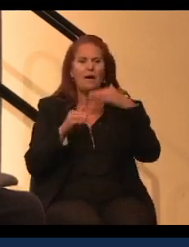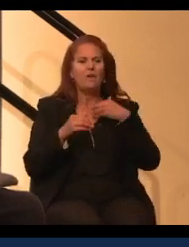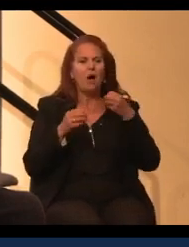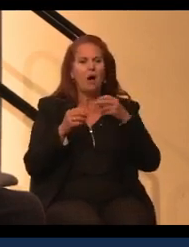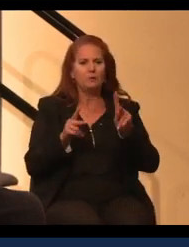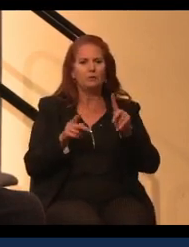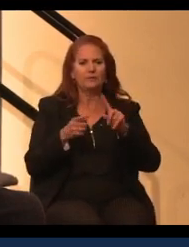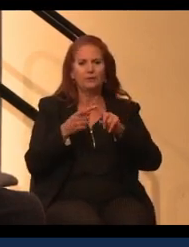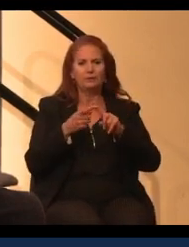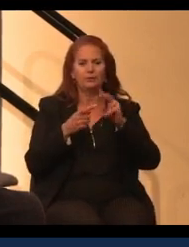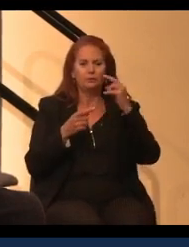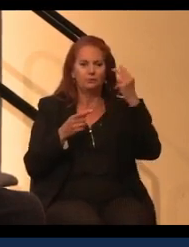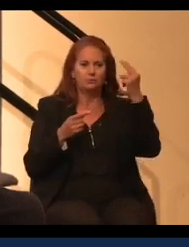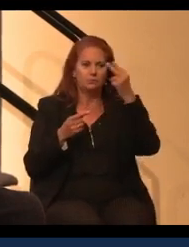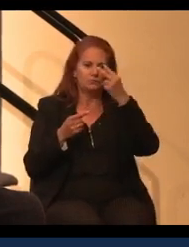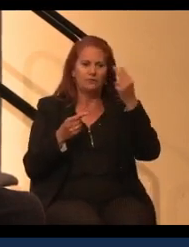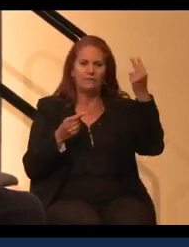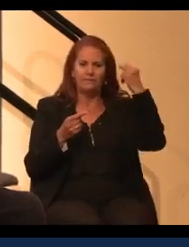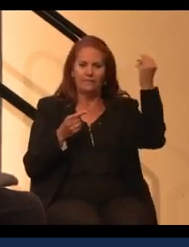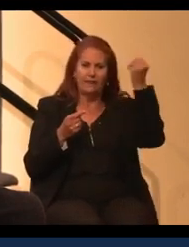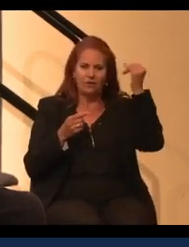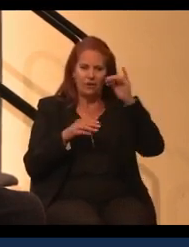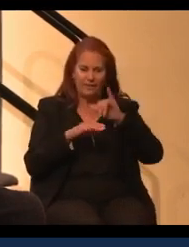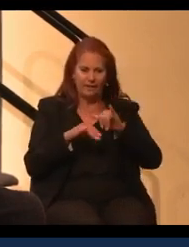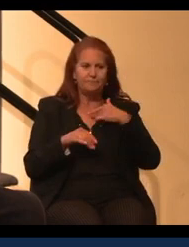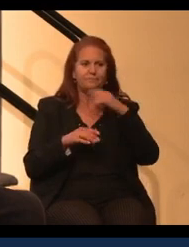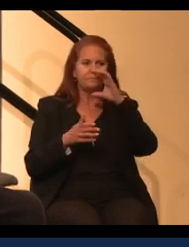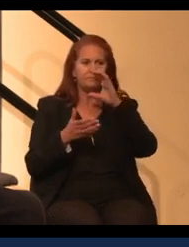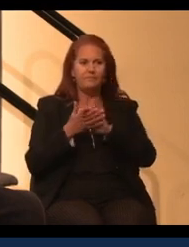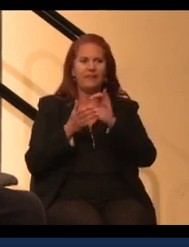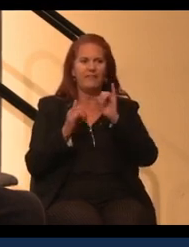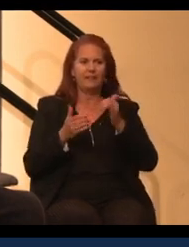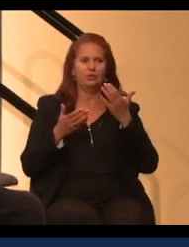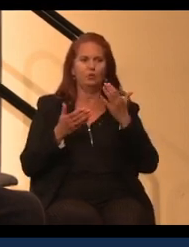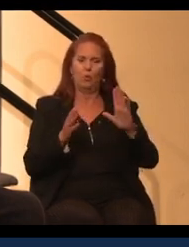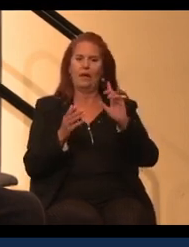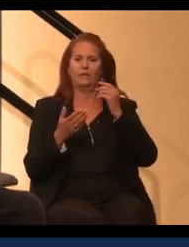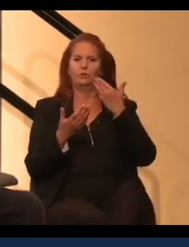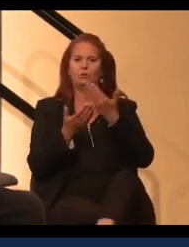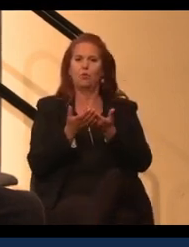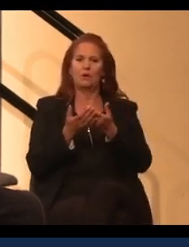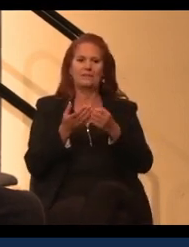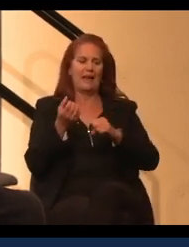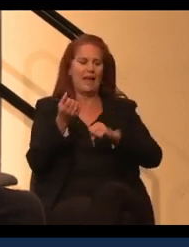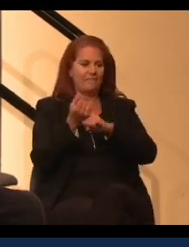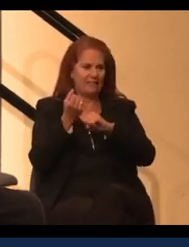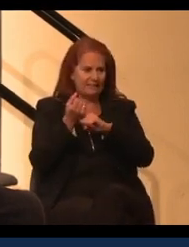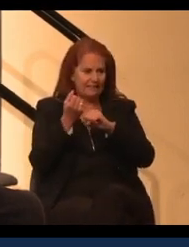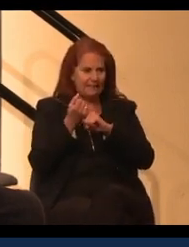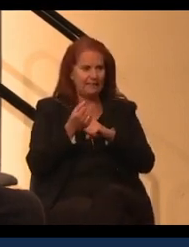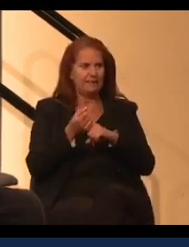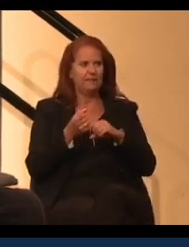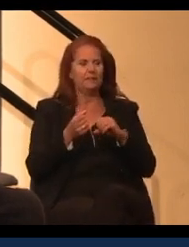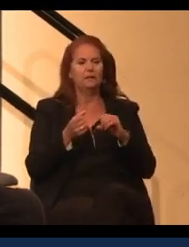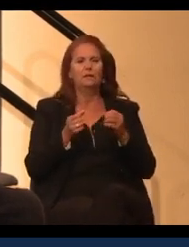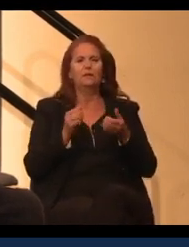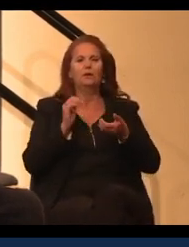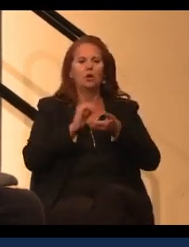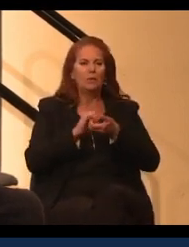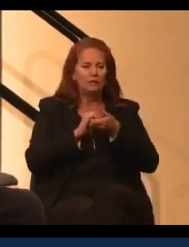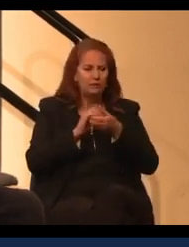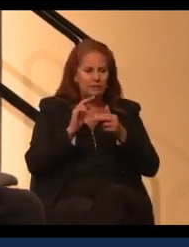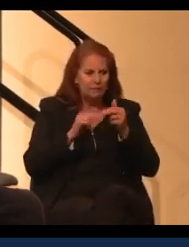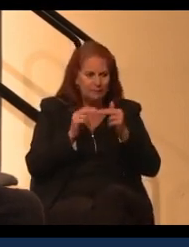opportunity to reflect upon them. I really do believe that is the way towards advocacy, towards coalition building,